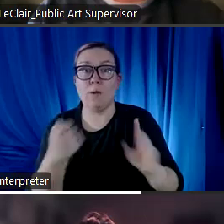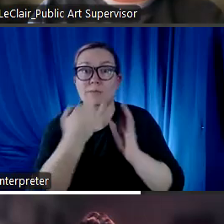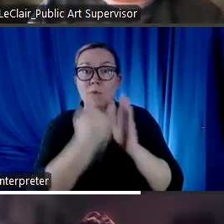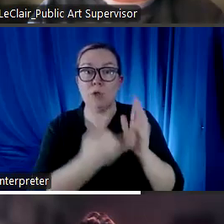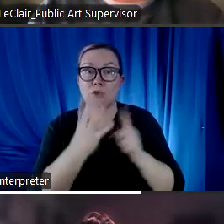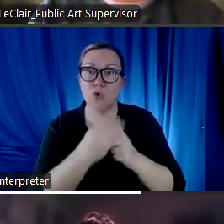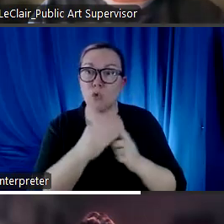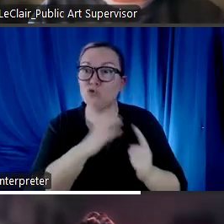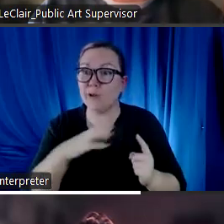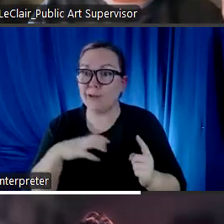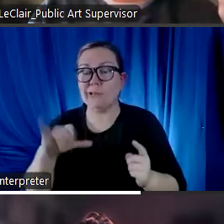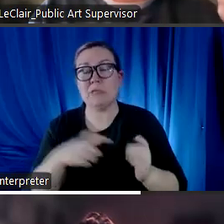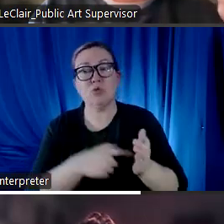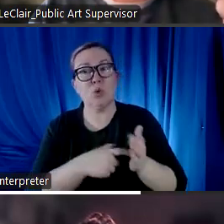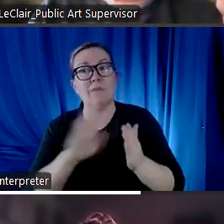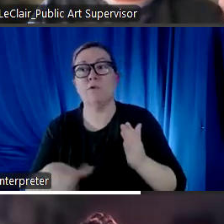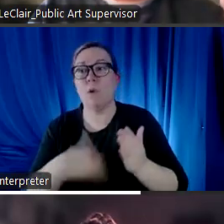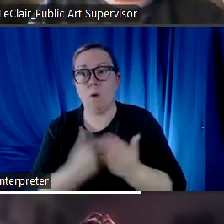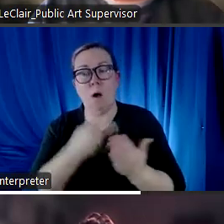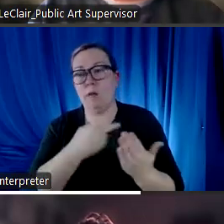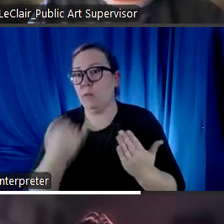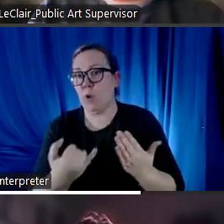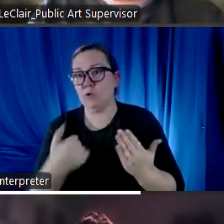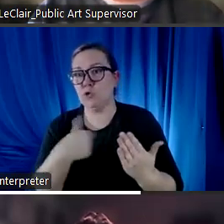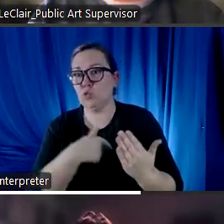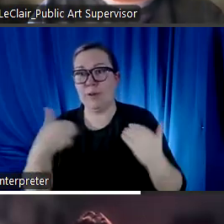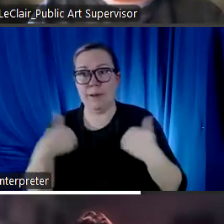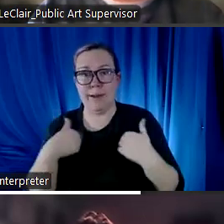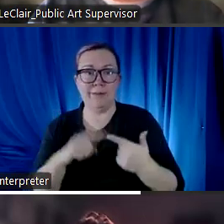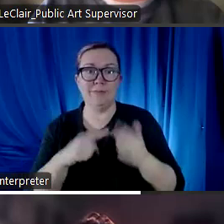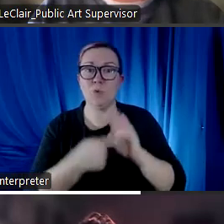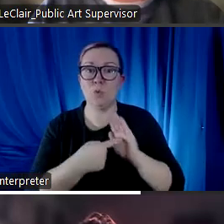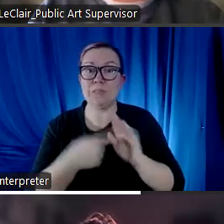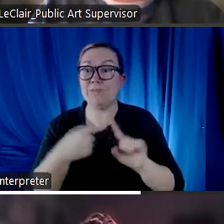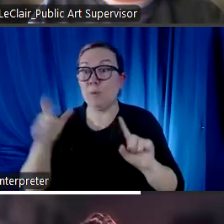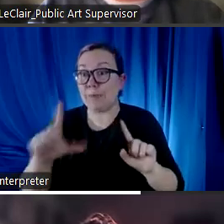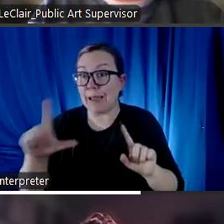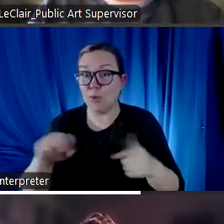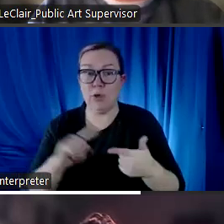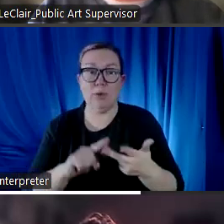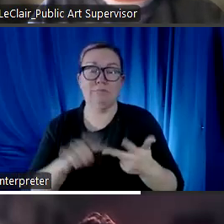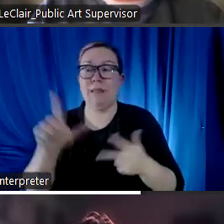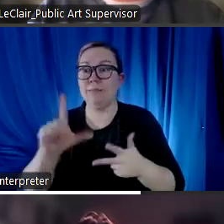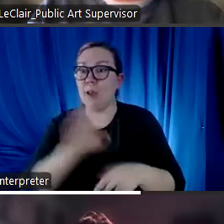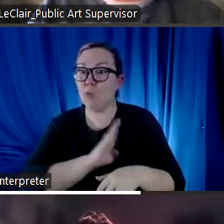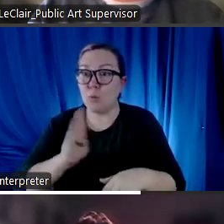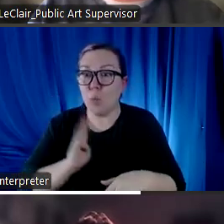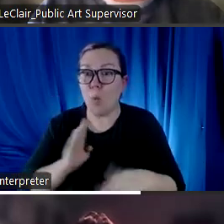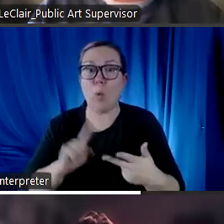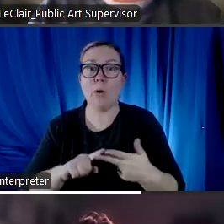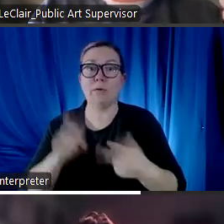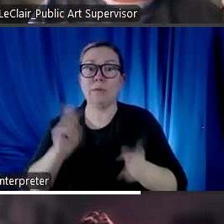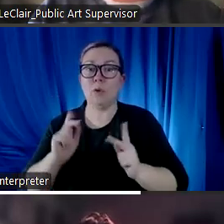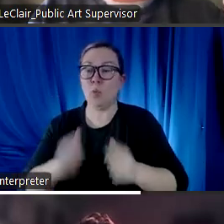Council, that's required for all of our projects. We have representatives from the library board, neighbors who live in